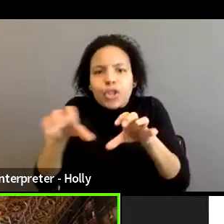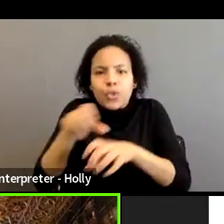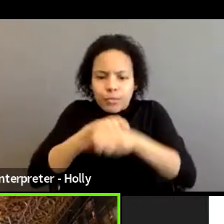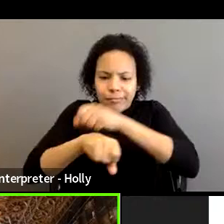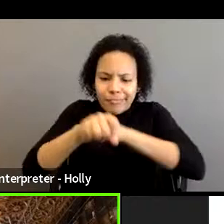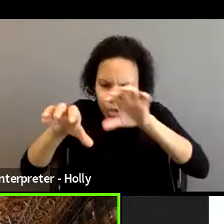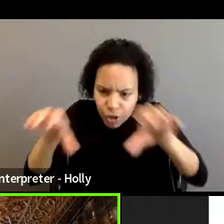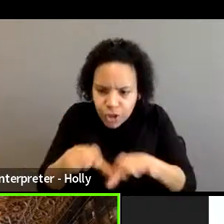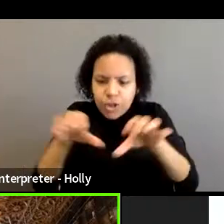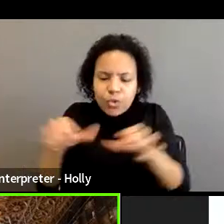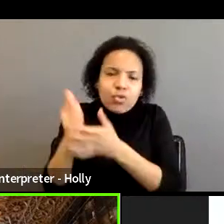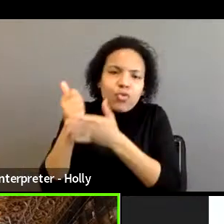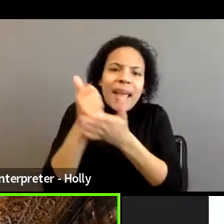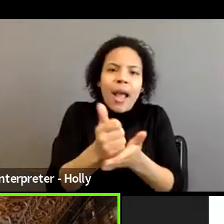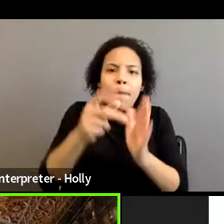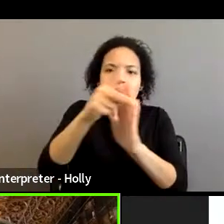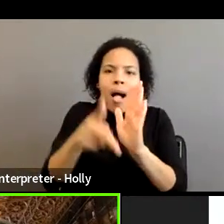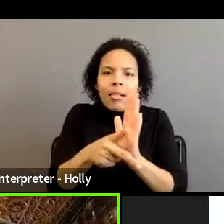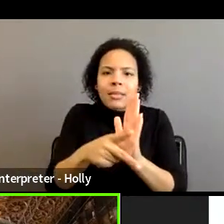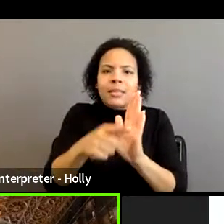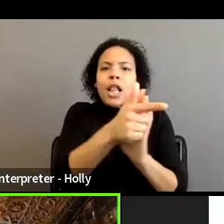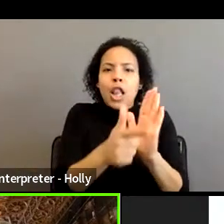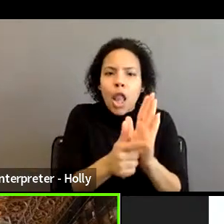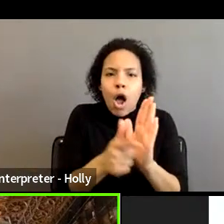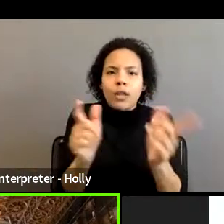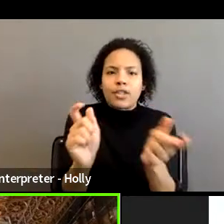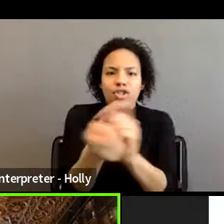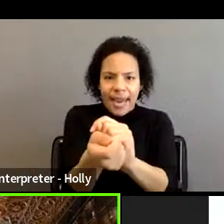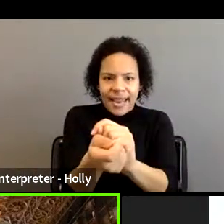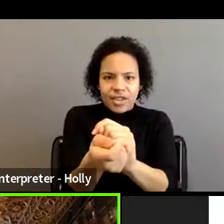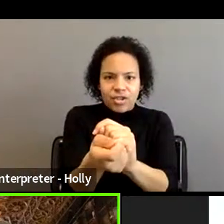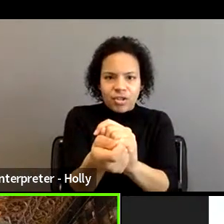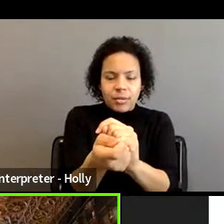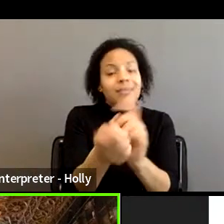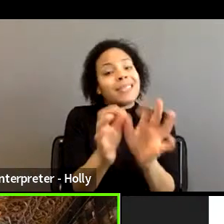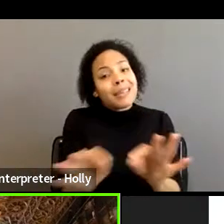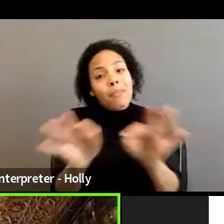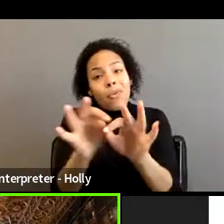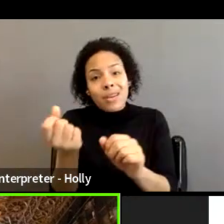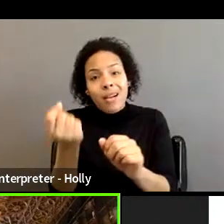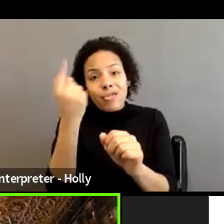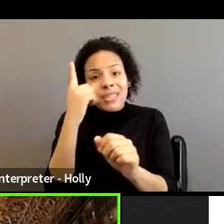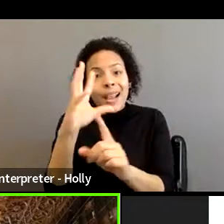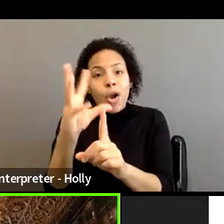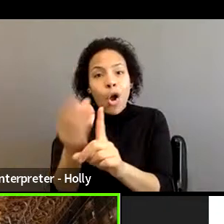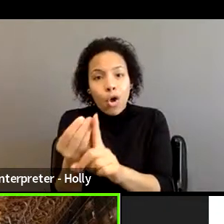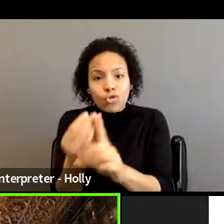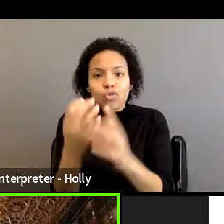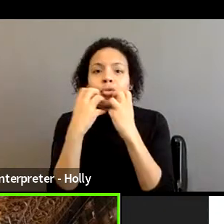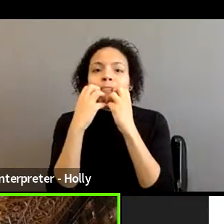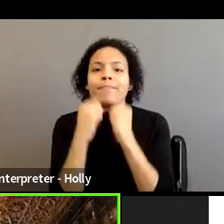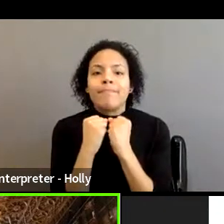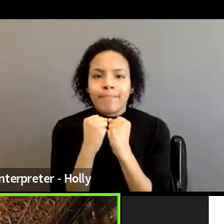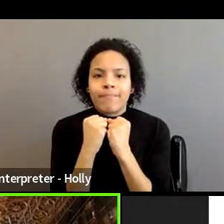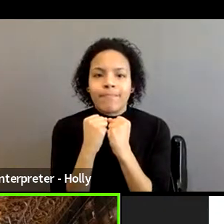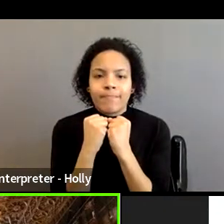to understanding cultural wealth, the cultural wealth of our communities. We need that.